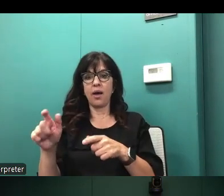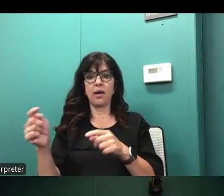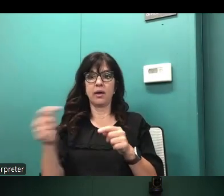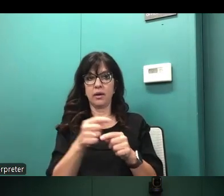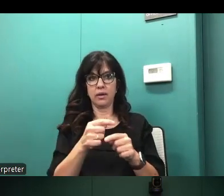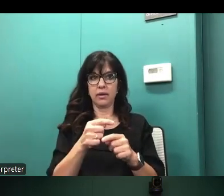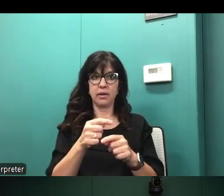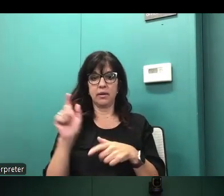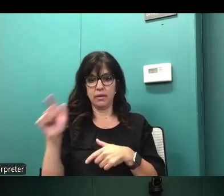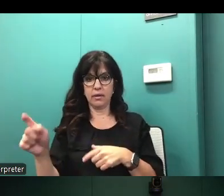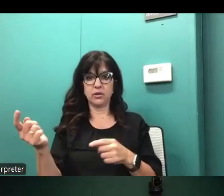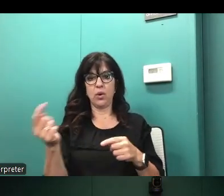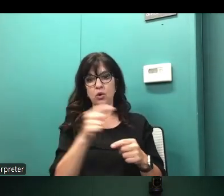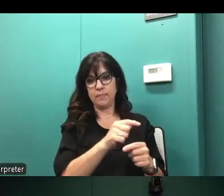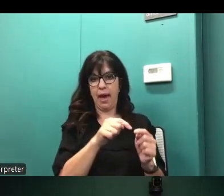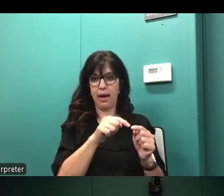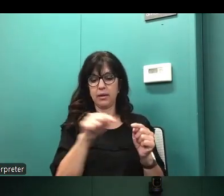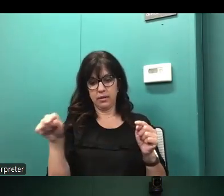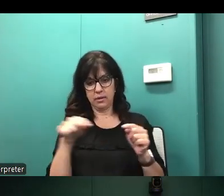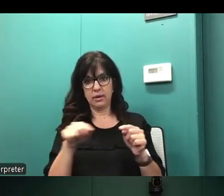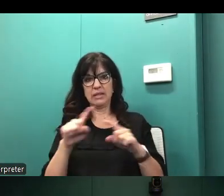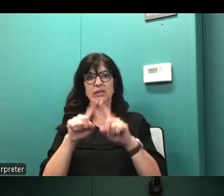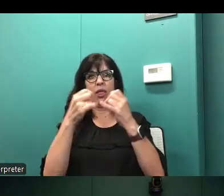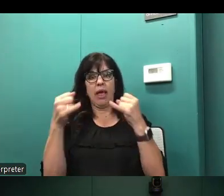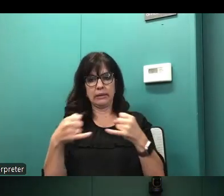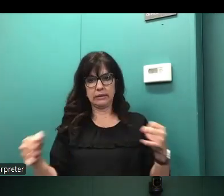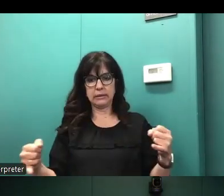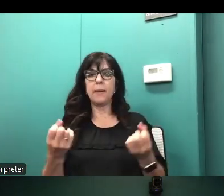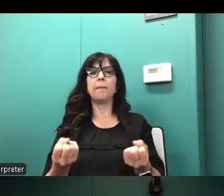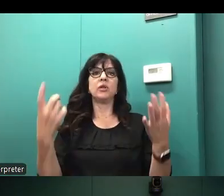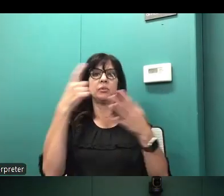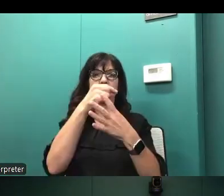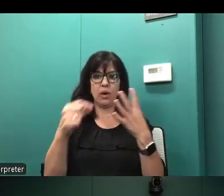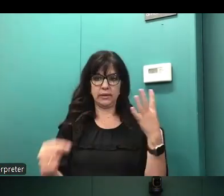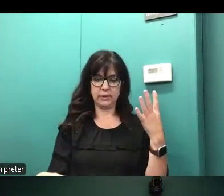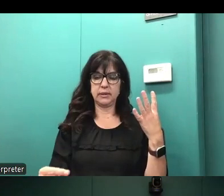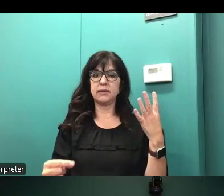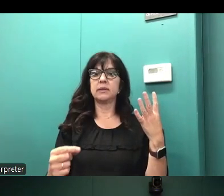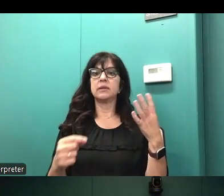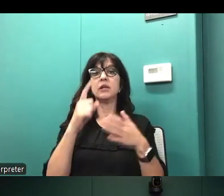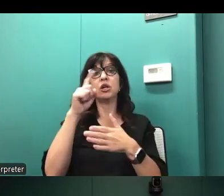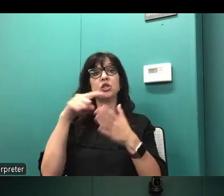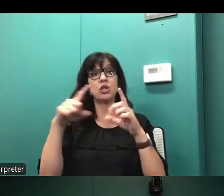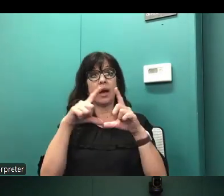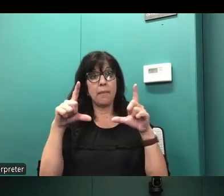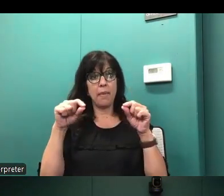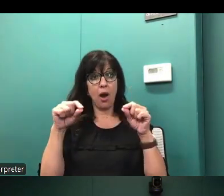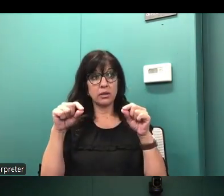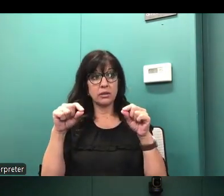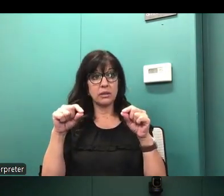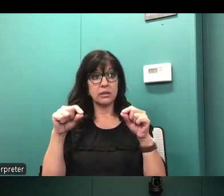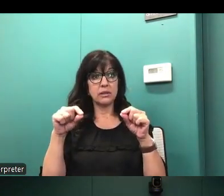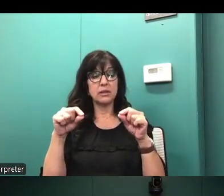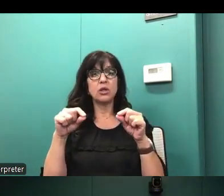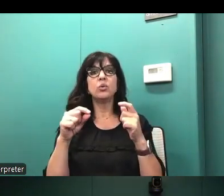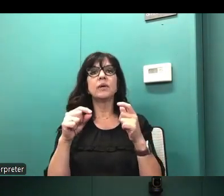different lines. Multiple choice, obvious. You have options. Check boxes, you put out the options, but you